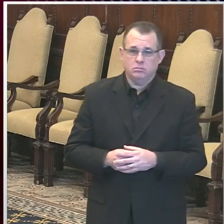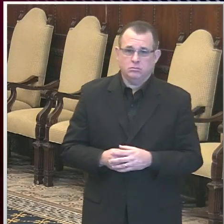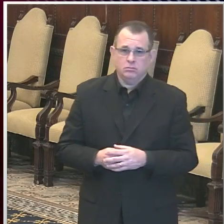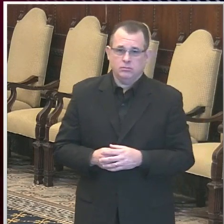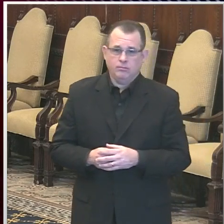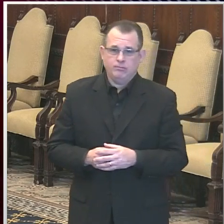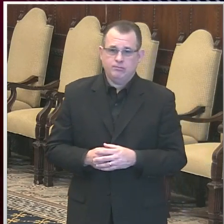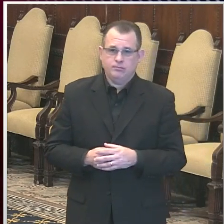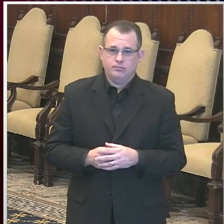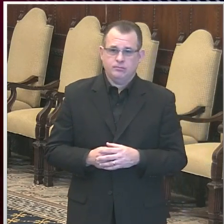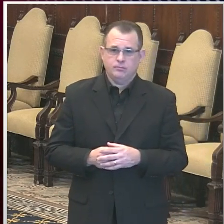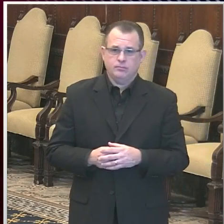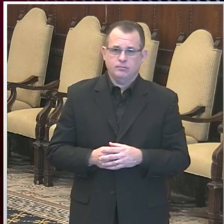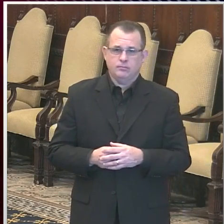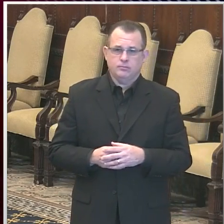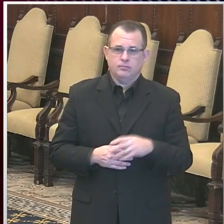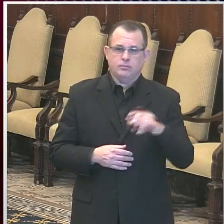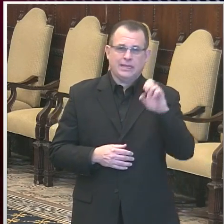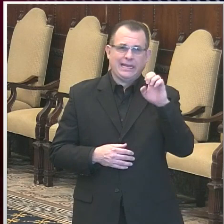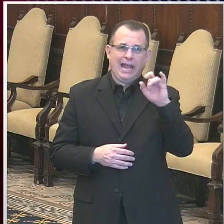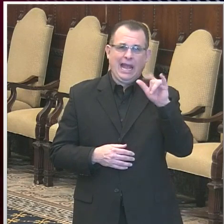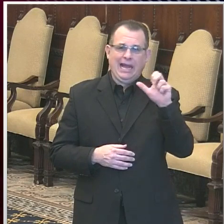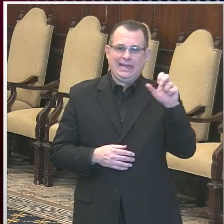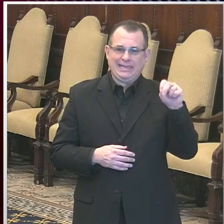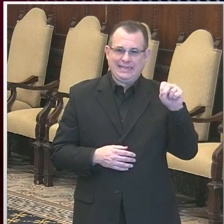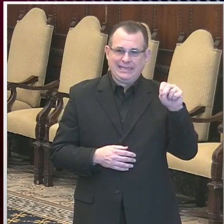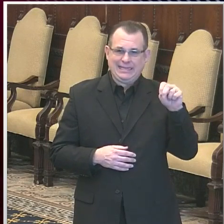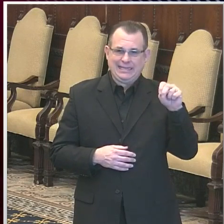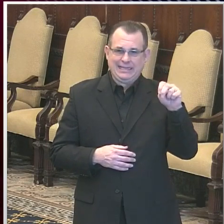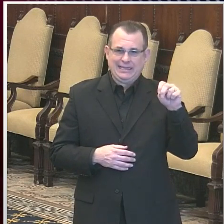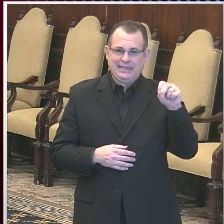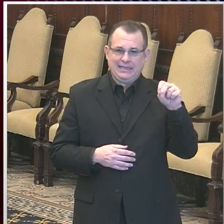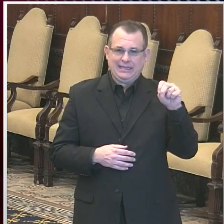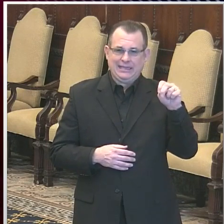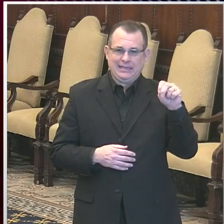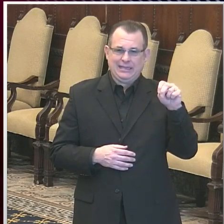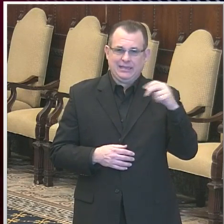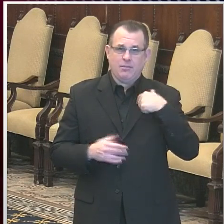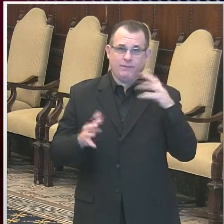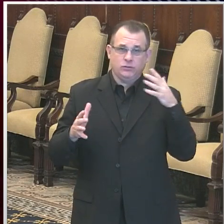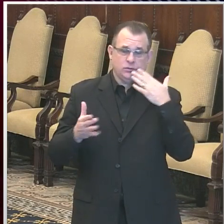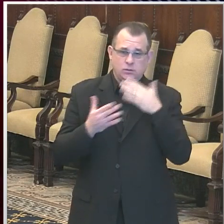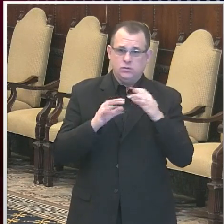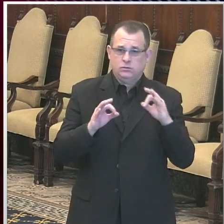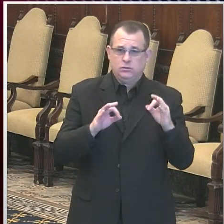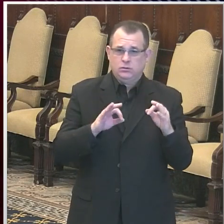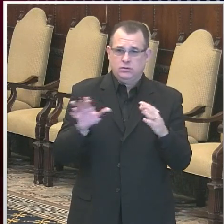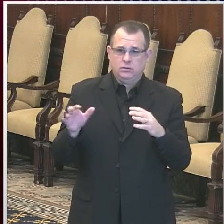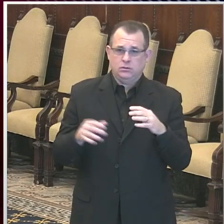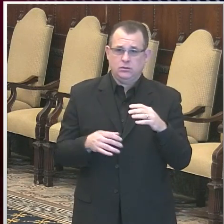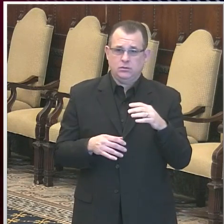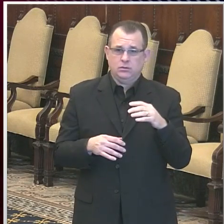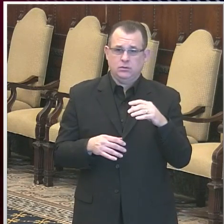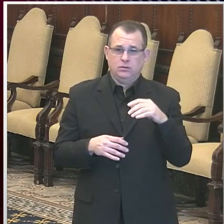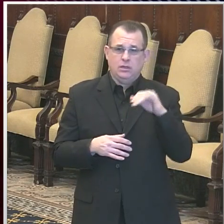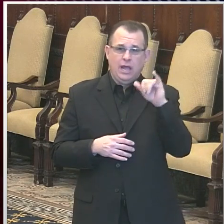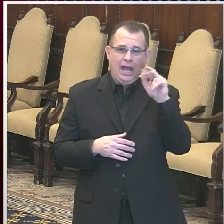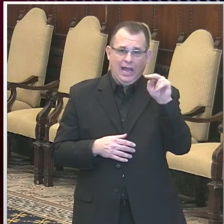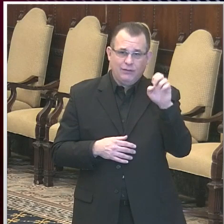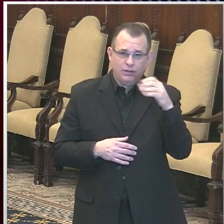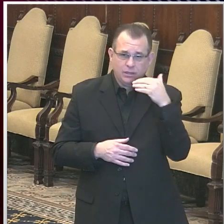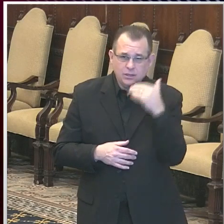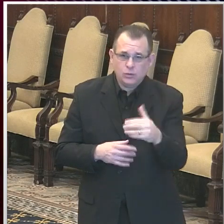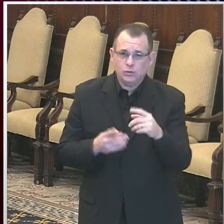Charlene? Yes, we are good. Thank you, Mike. Okay, thank you. And thank you, Charlene. Next is